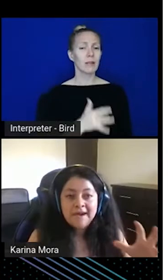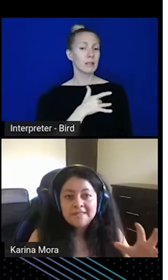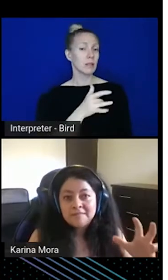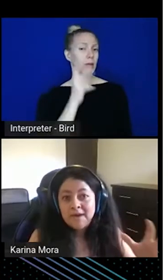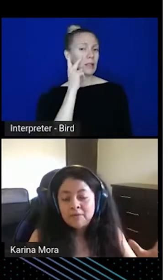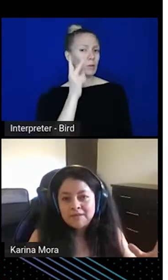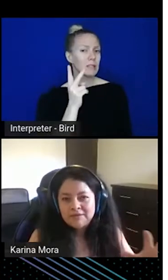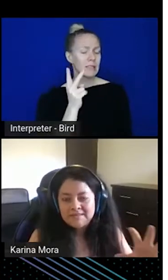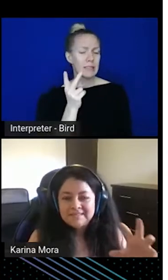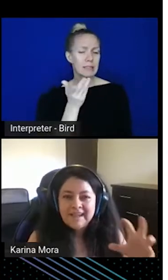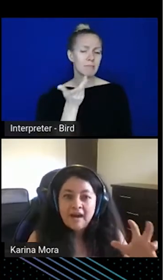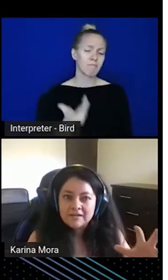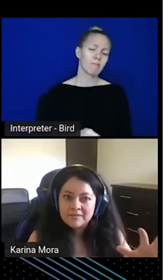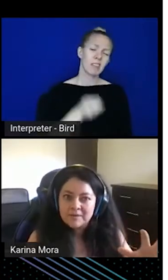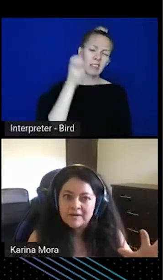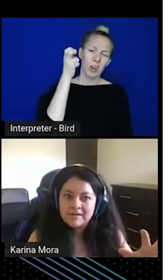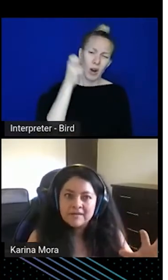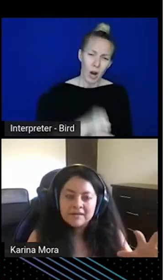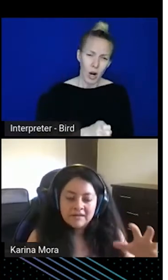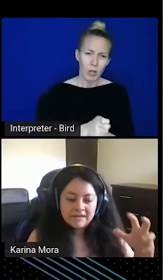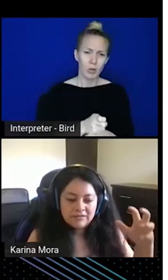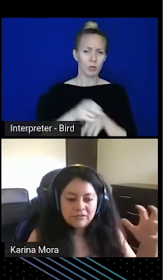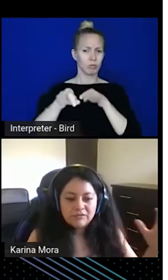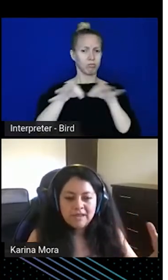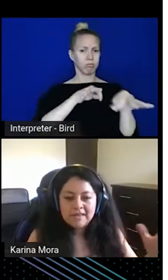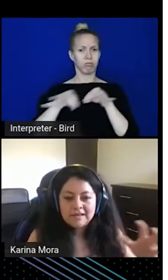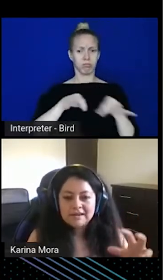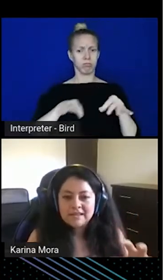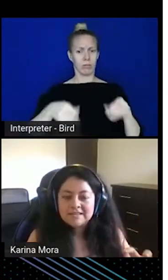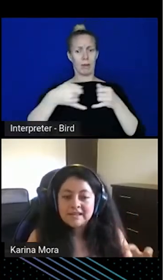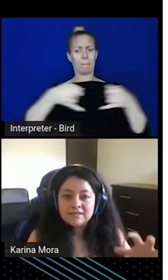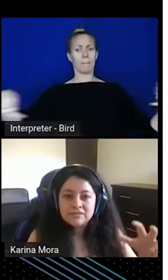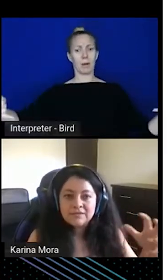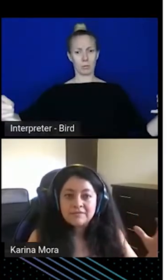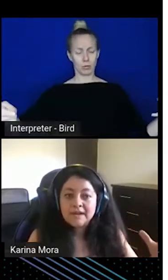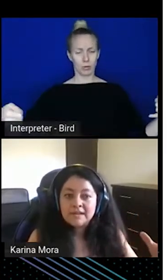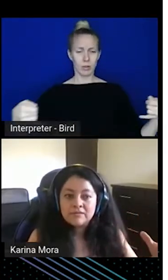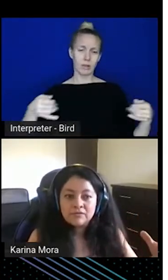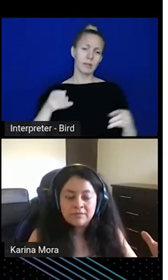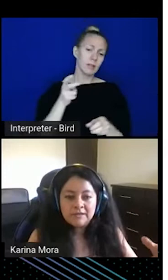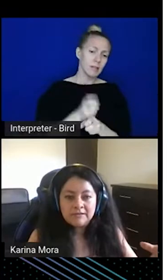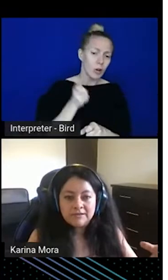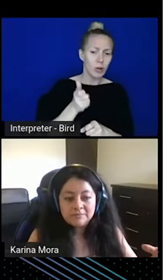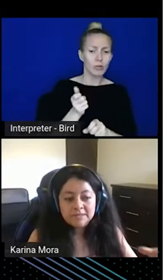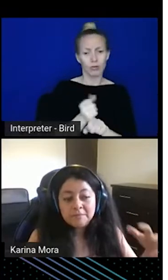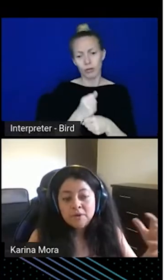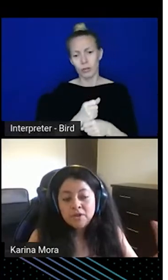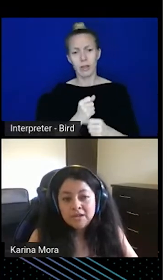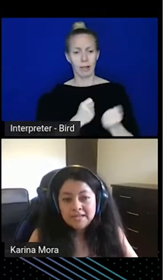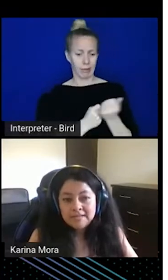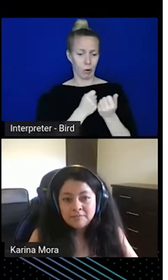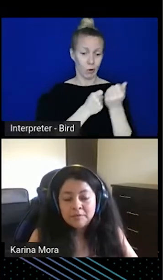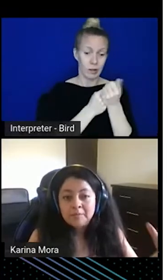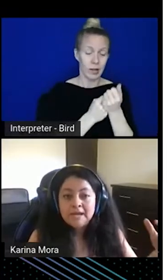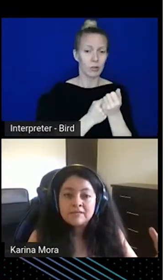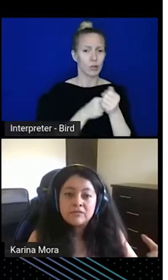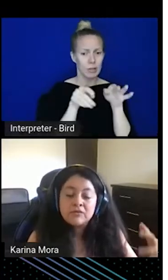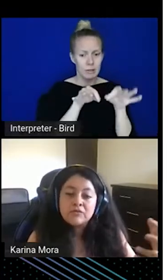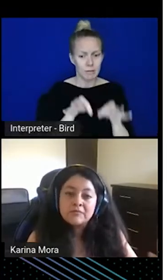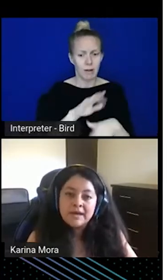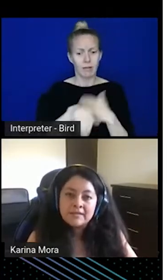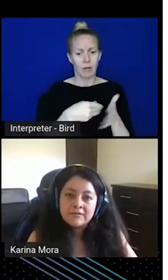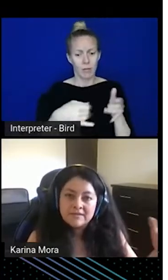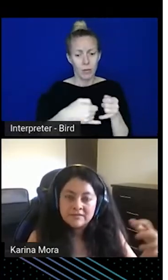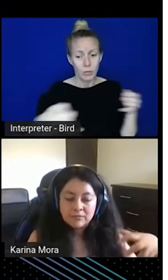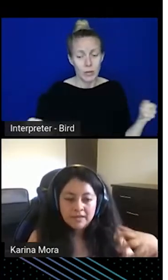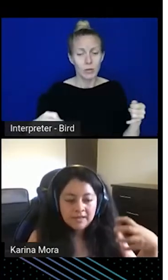to define the boundaries. It's the hardest part, to create an architecture defining those boundaries. But the monolith provides you